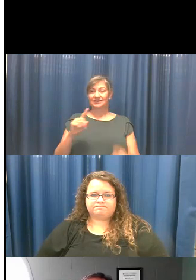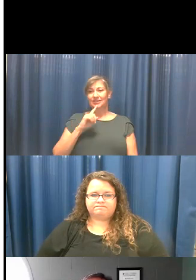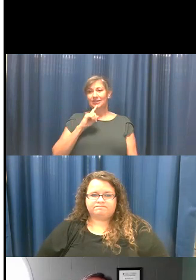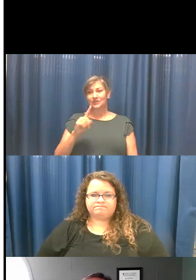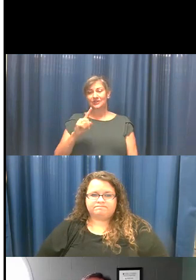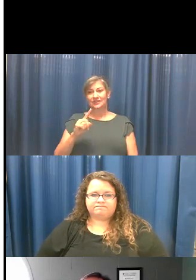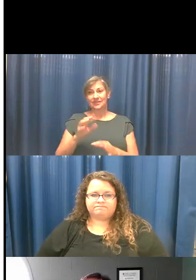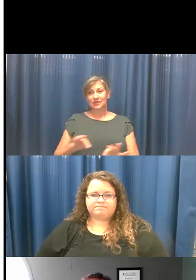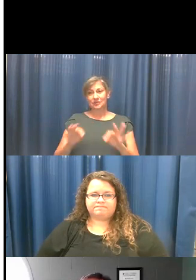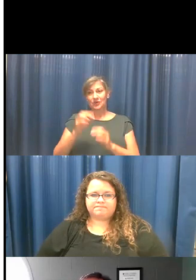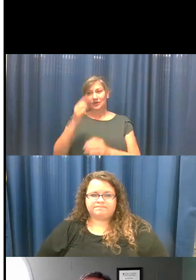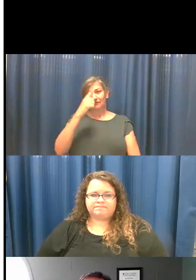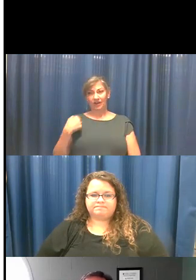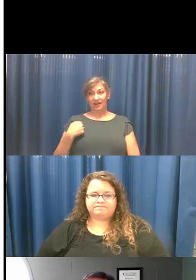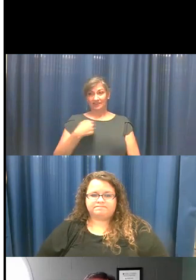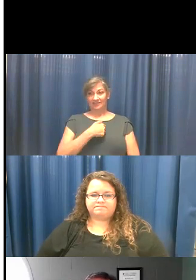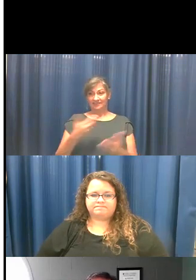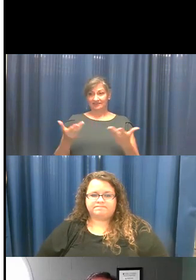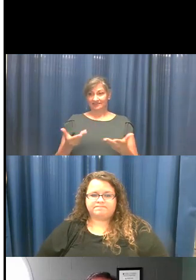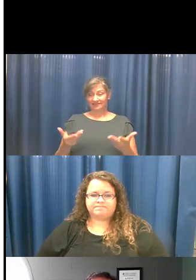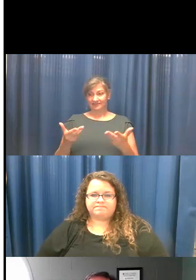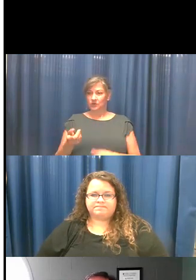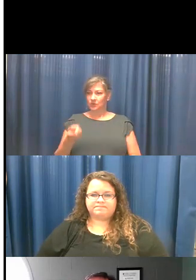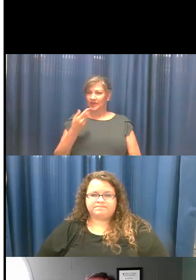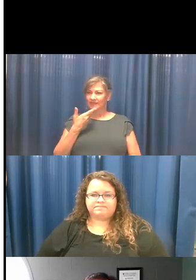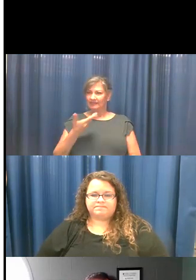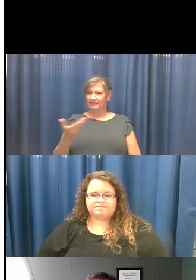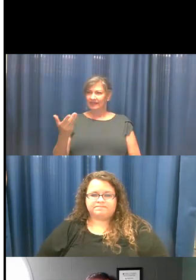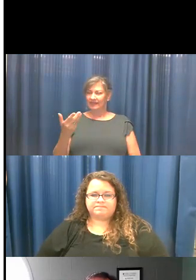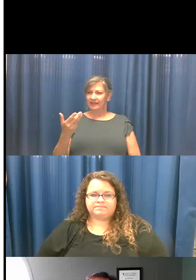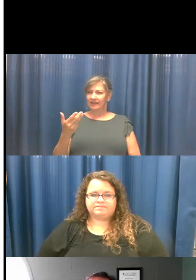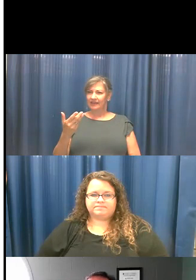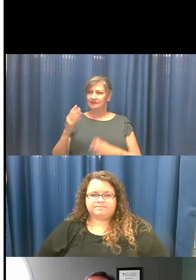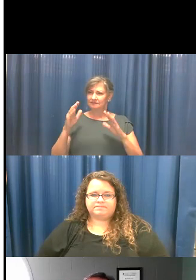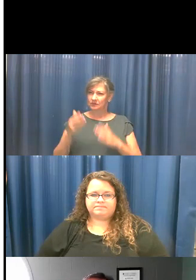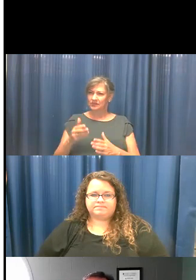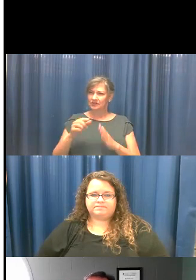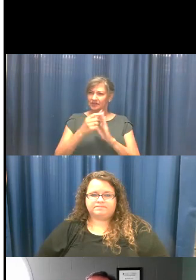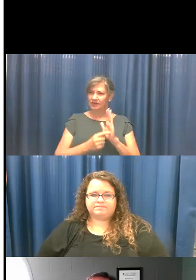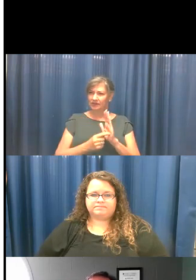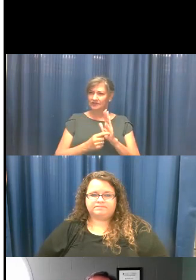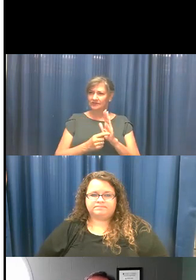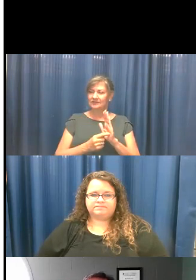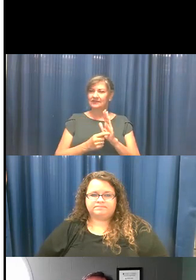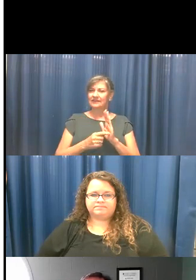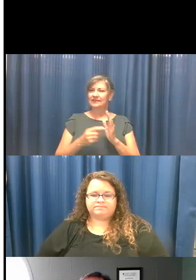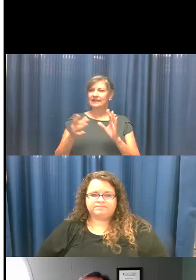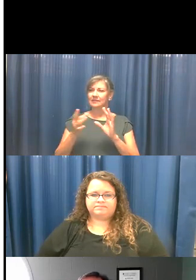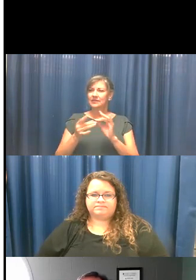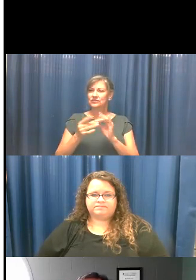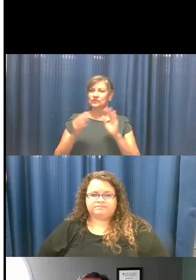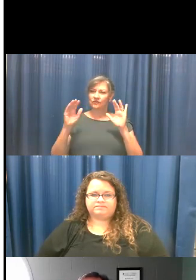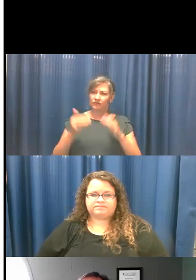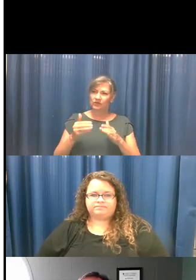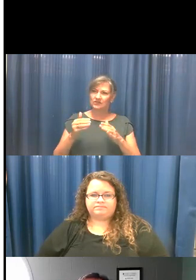for us. One of the things I really liked about this article was the focus on inclusion. I think that